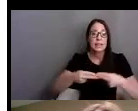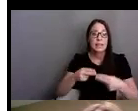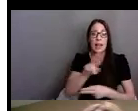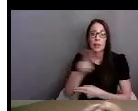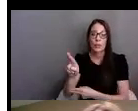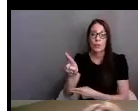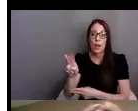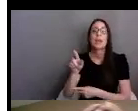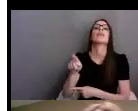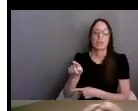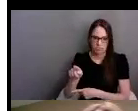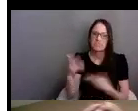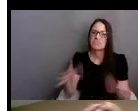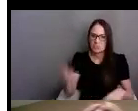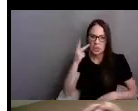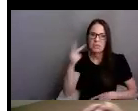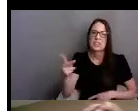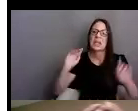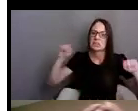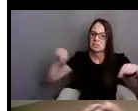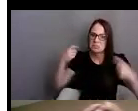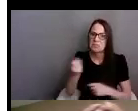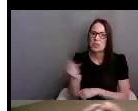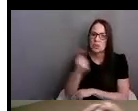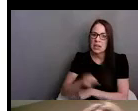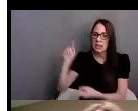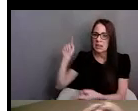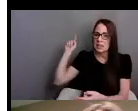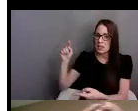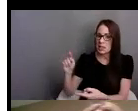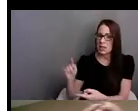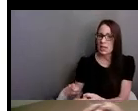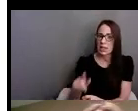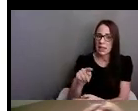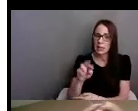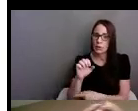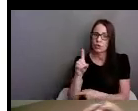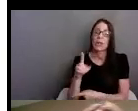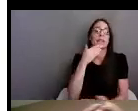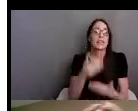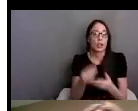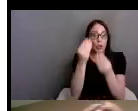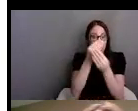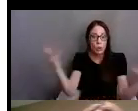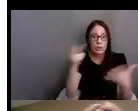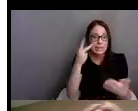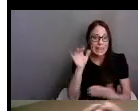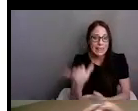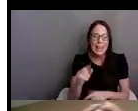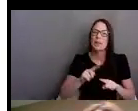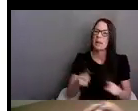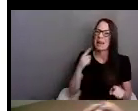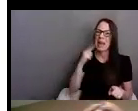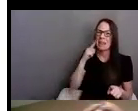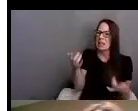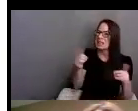have seen just a couple days now of a decreasing trend. Certainly good news to see that, but I think it's still too soon